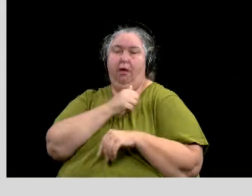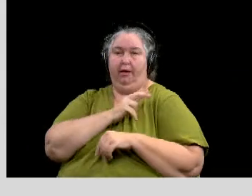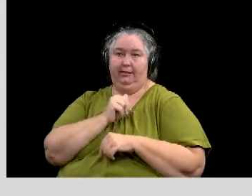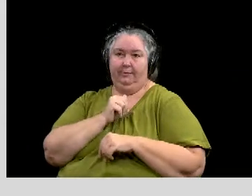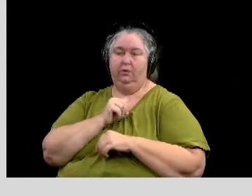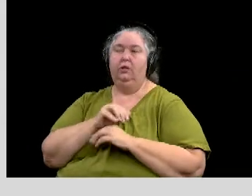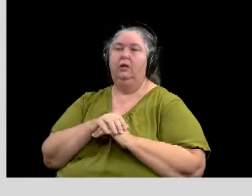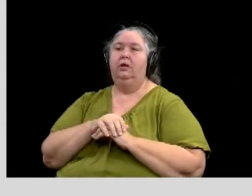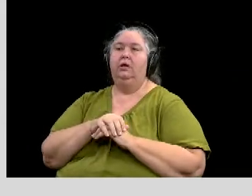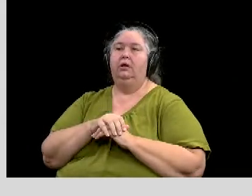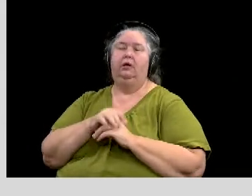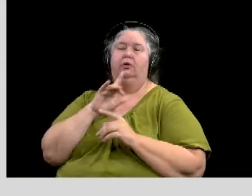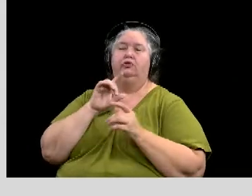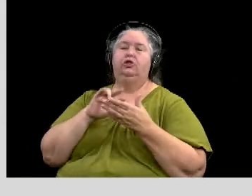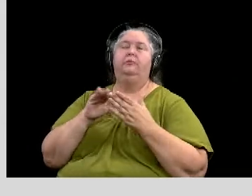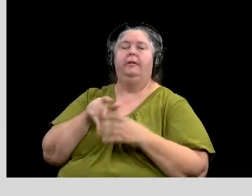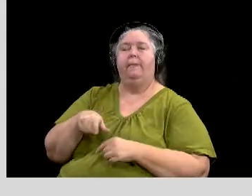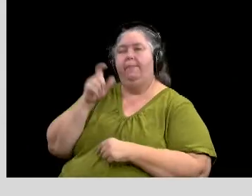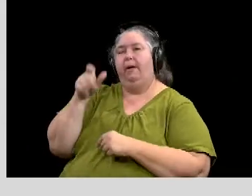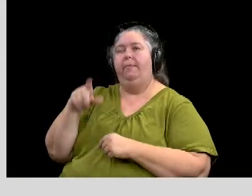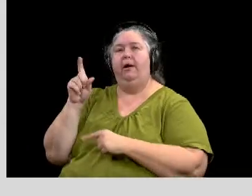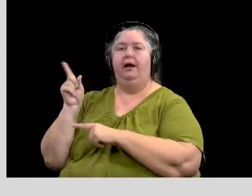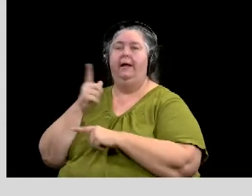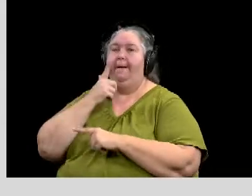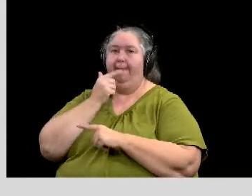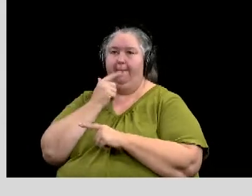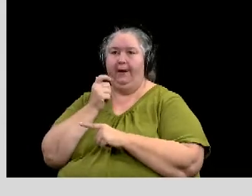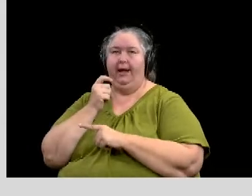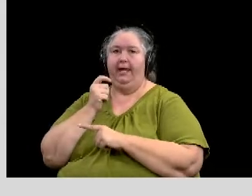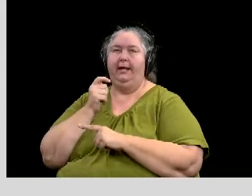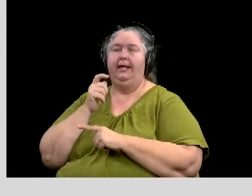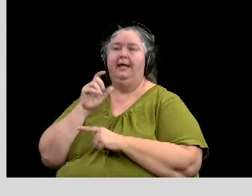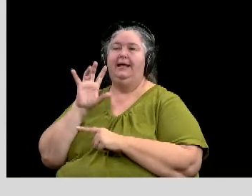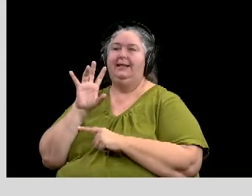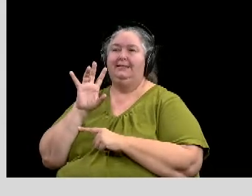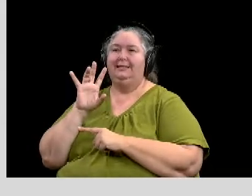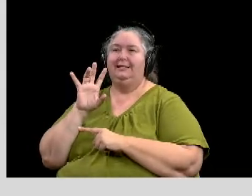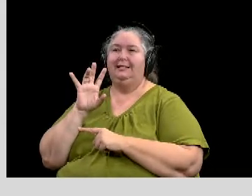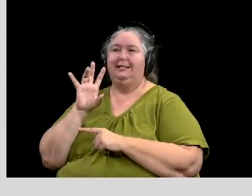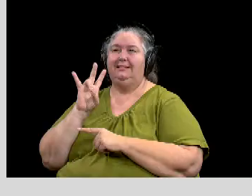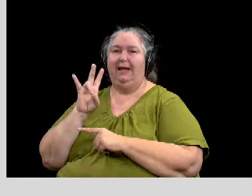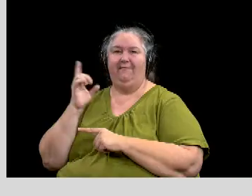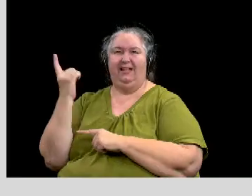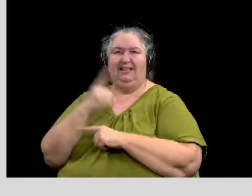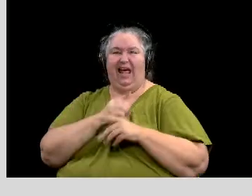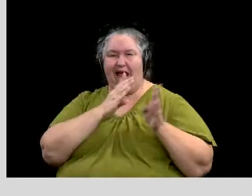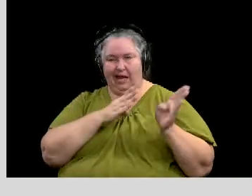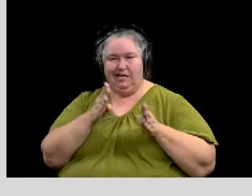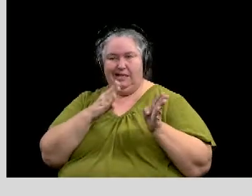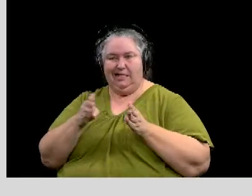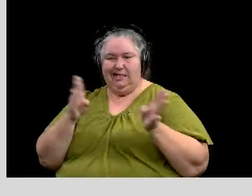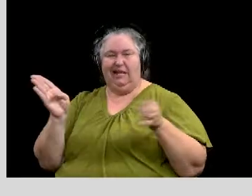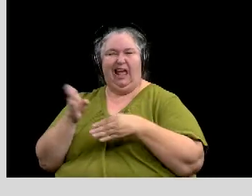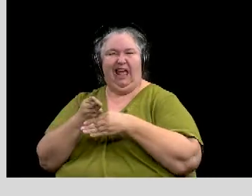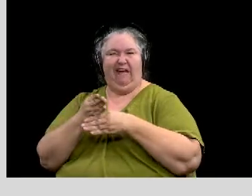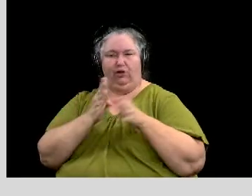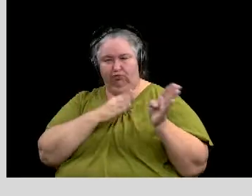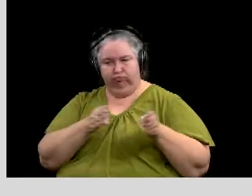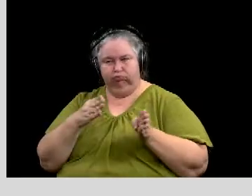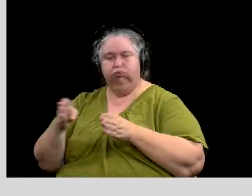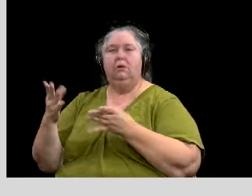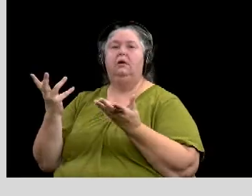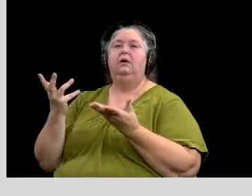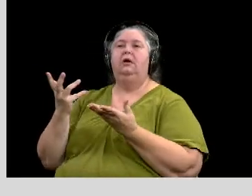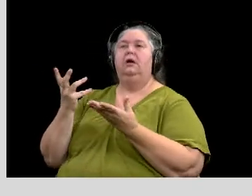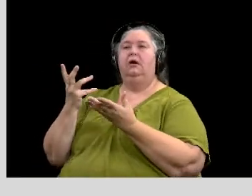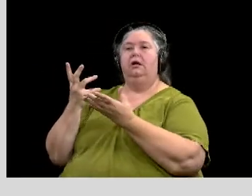is the 7-day running average and of those hospitalizations. So what you can see here is that we are still at